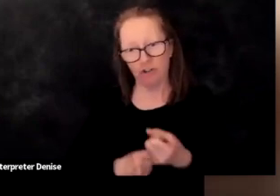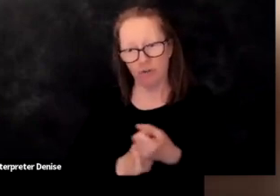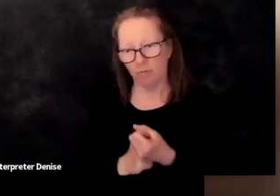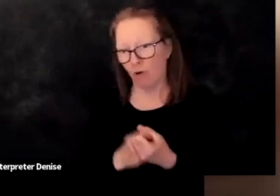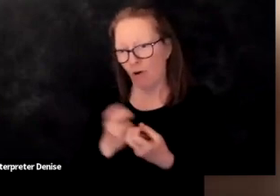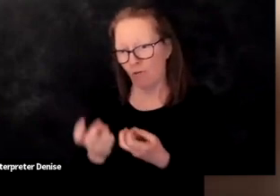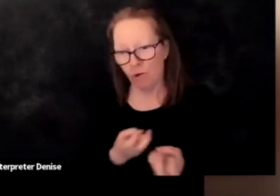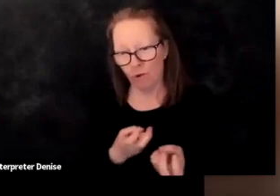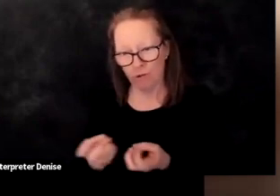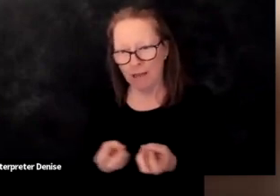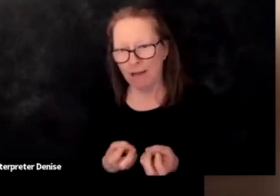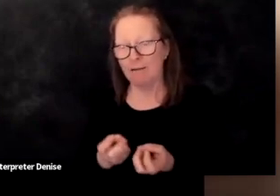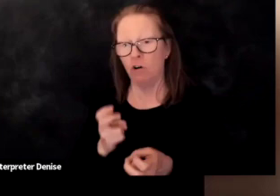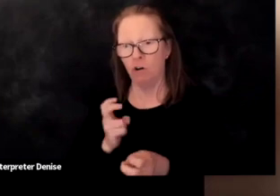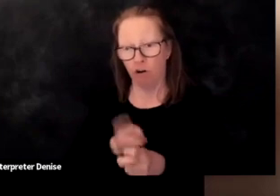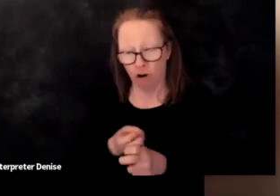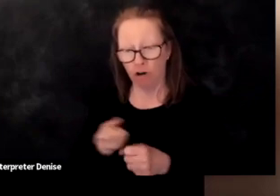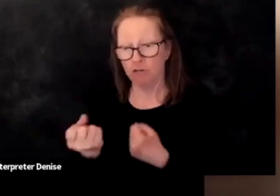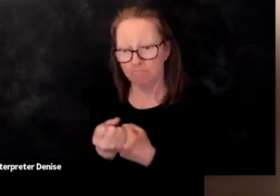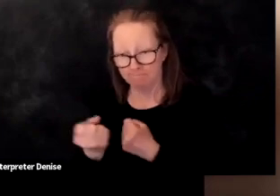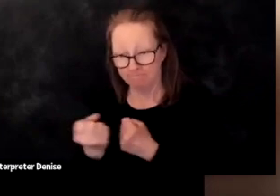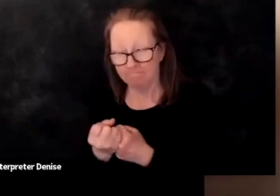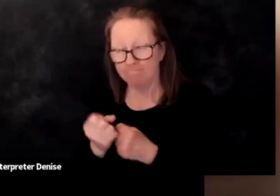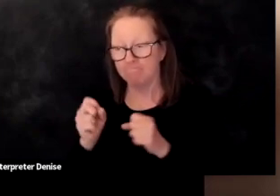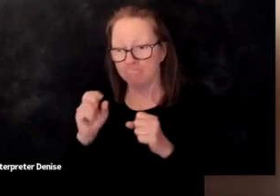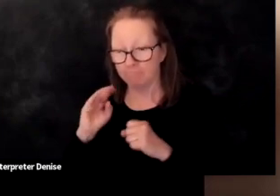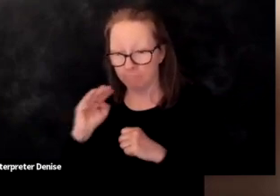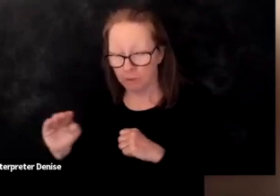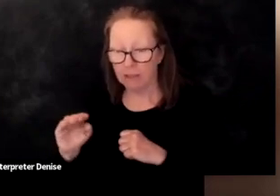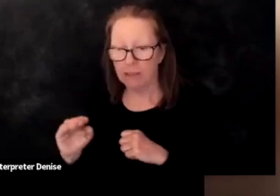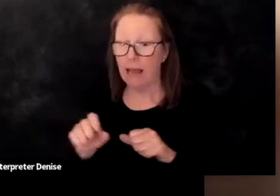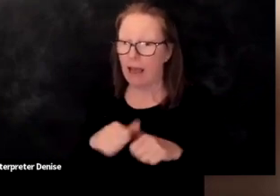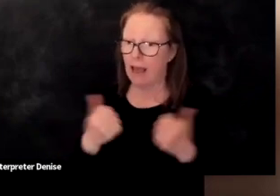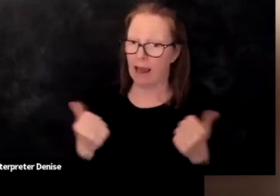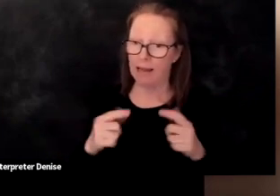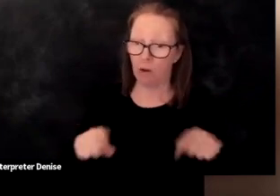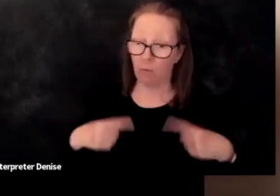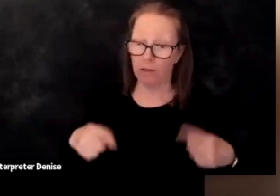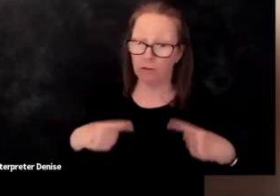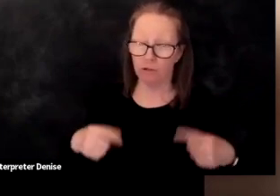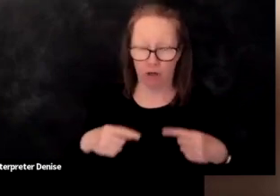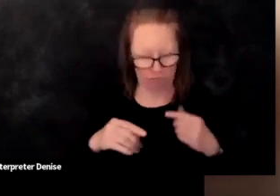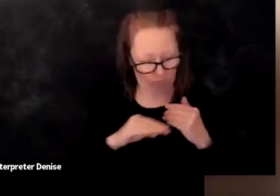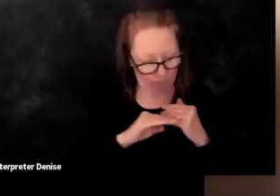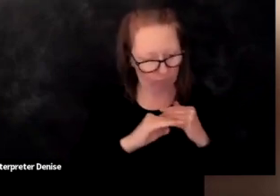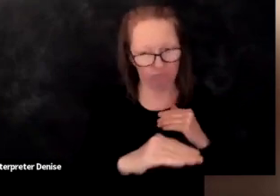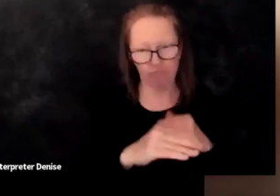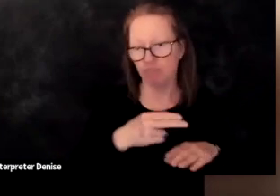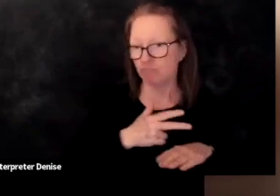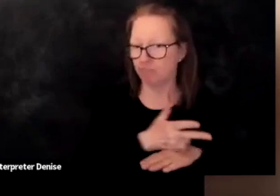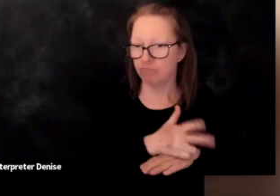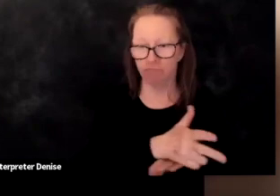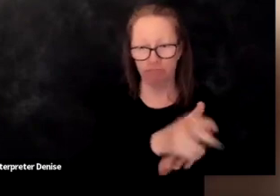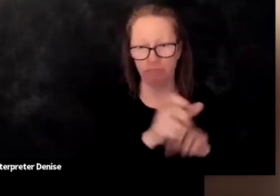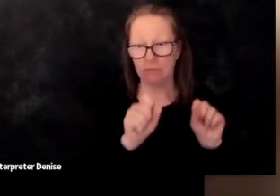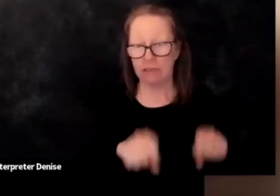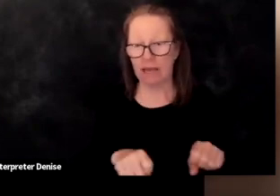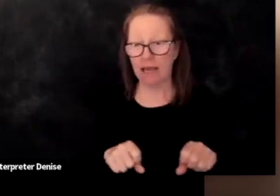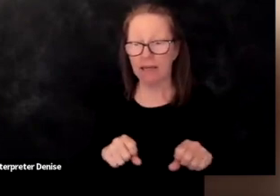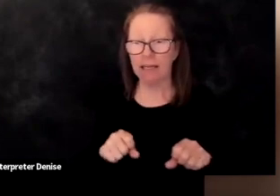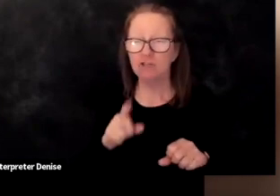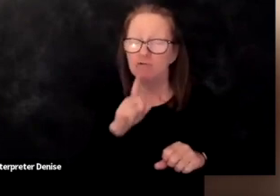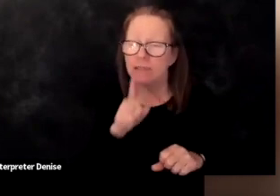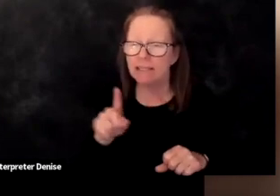hard enough, sturdy enough to support anyone in a wheelchair. So what we're really talking about is traction. If